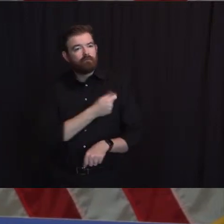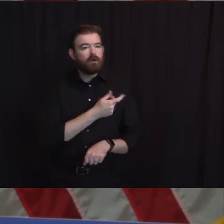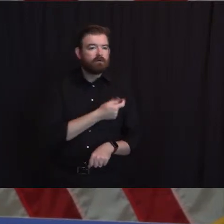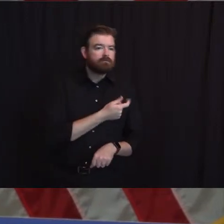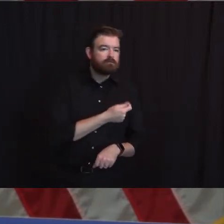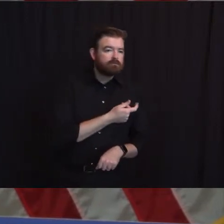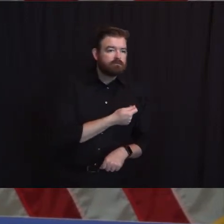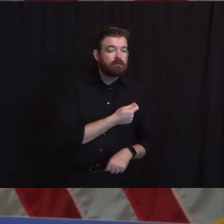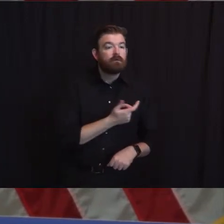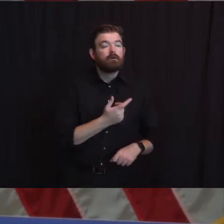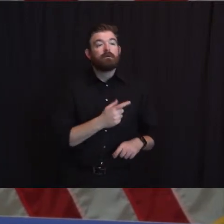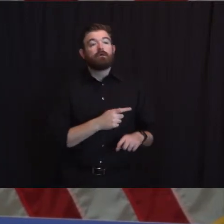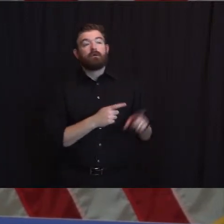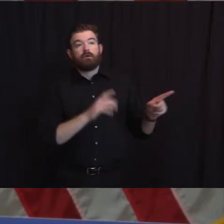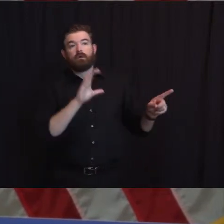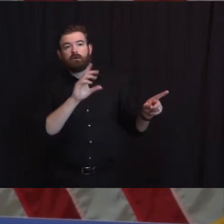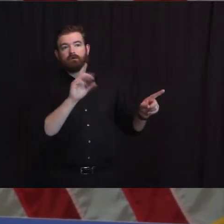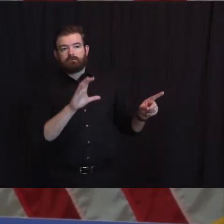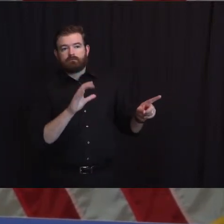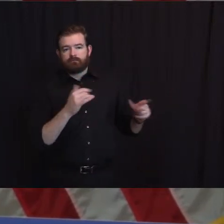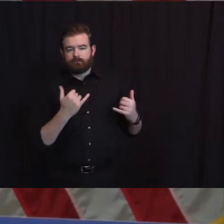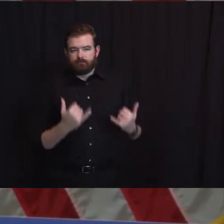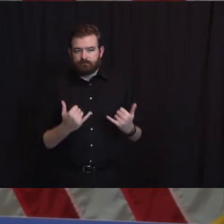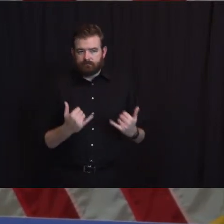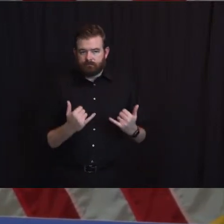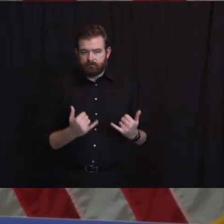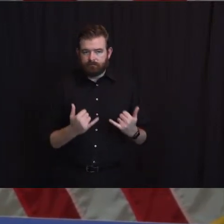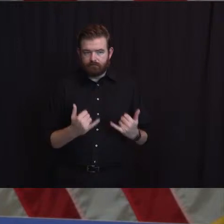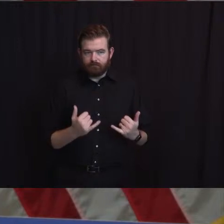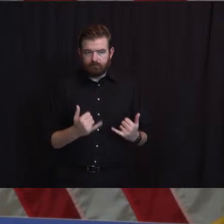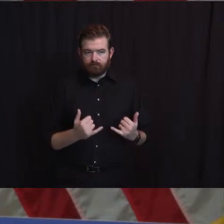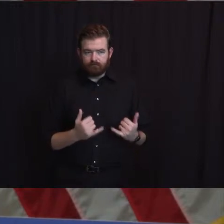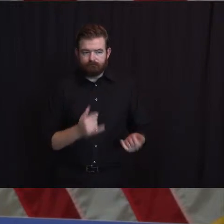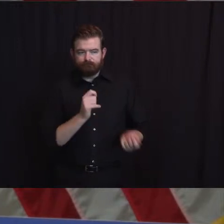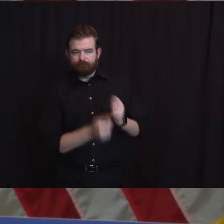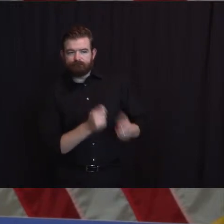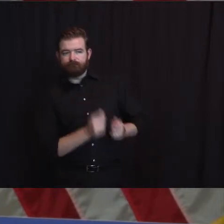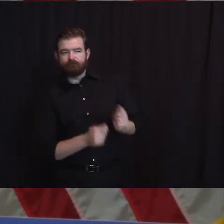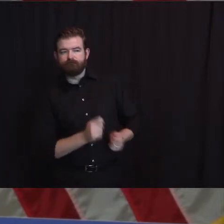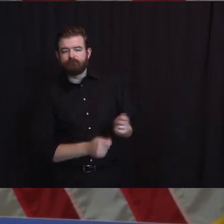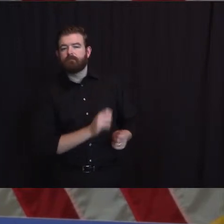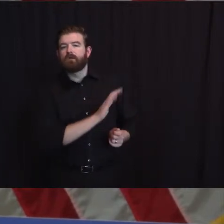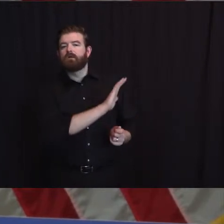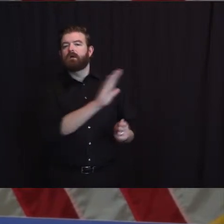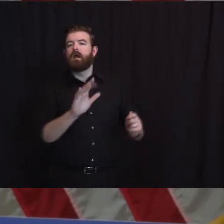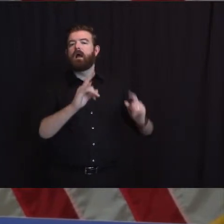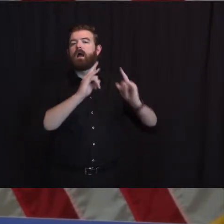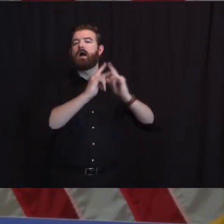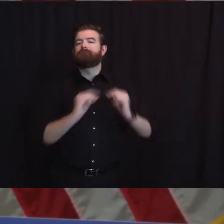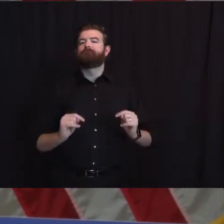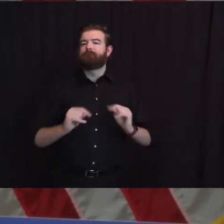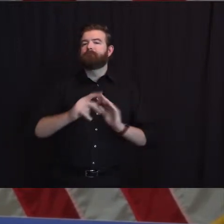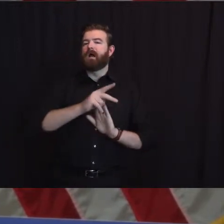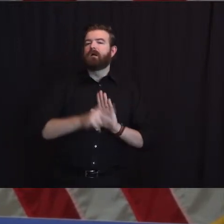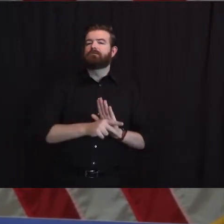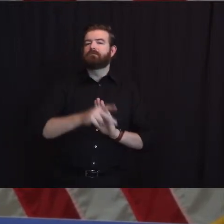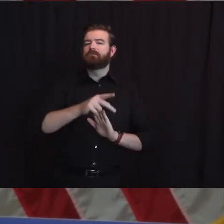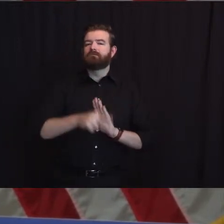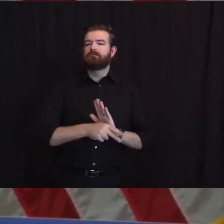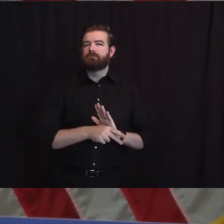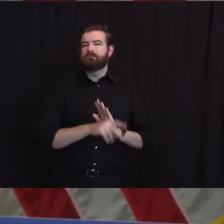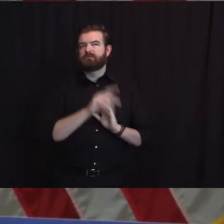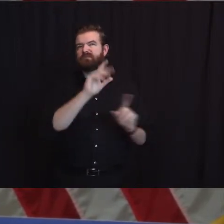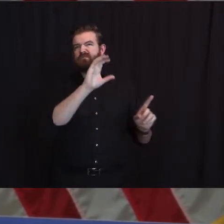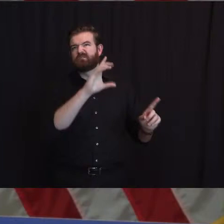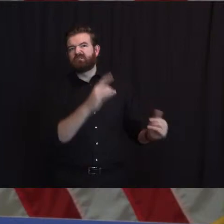on revising some of its camp guidance based on the fact that 2 weeks ago, or 2 or 3 weeks ago now, they issued the new mask guidance. And they